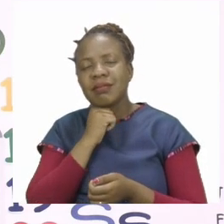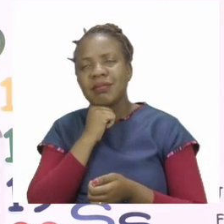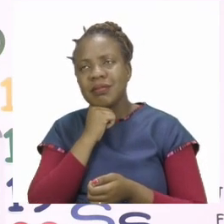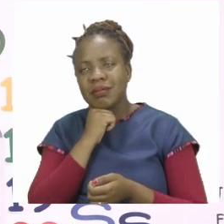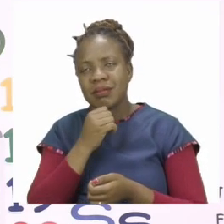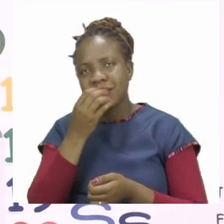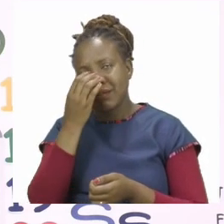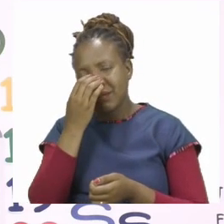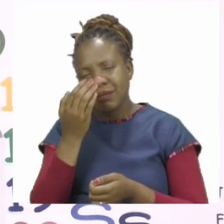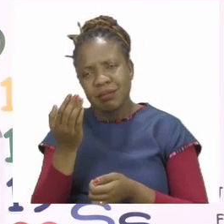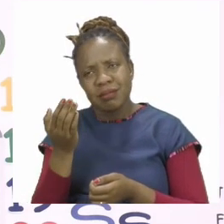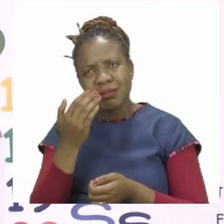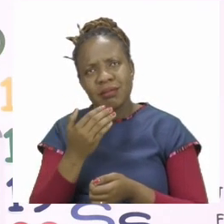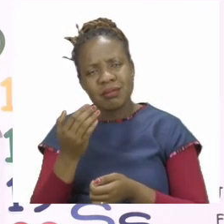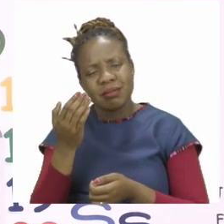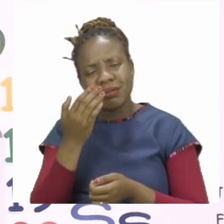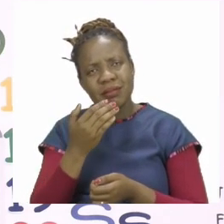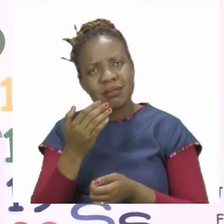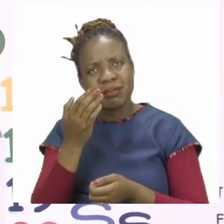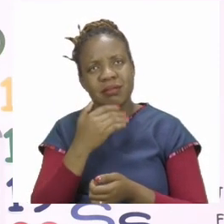help me call Zoshi quickly?